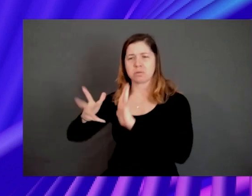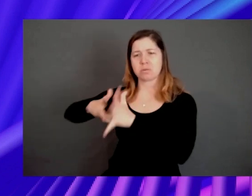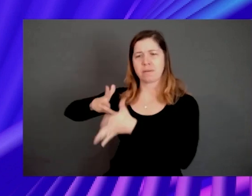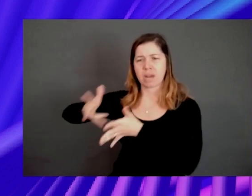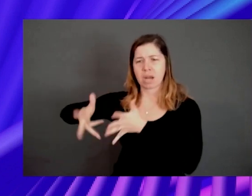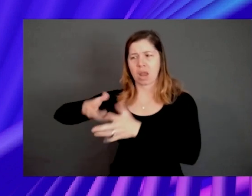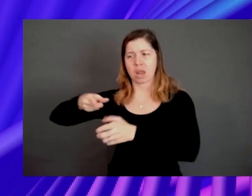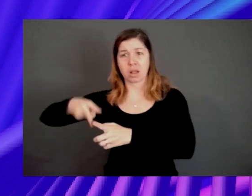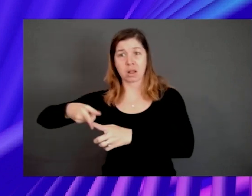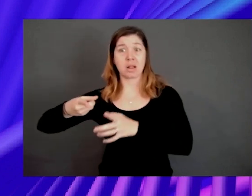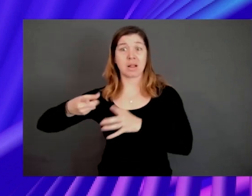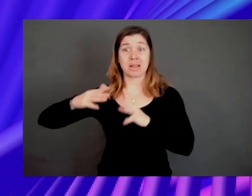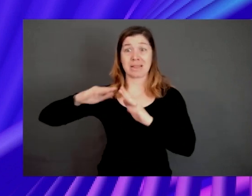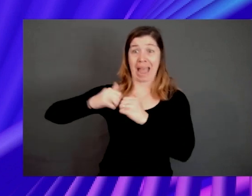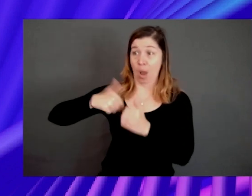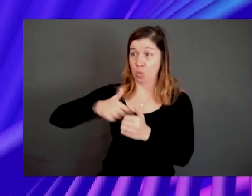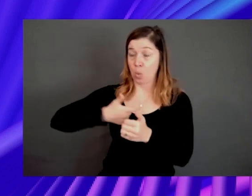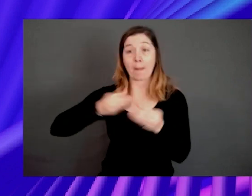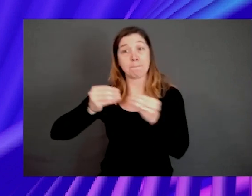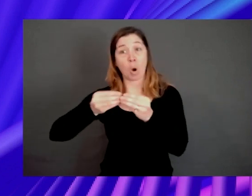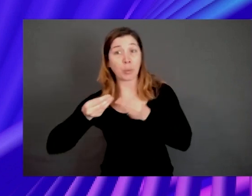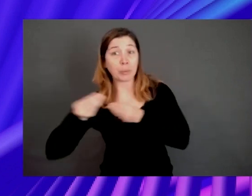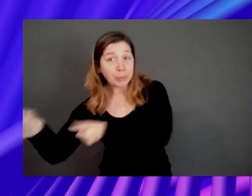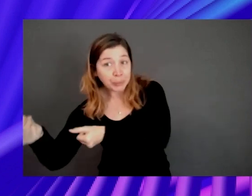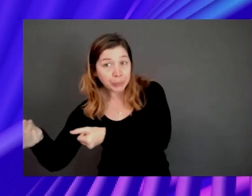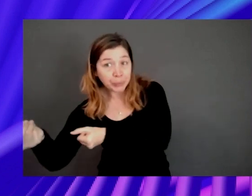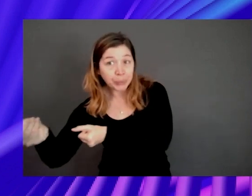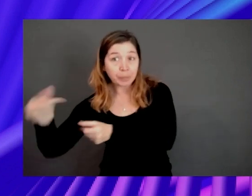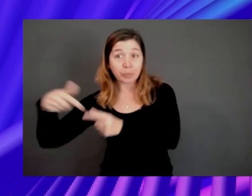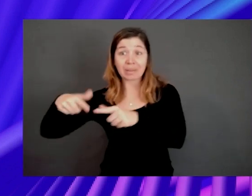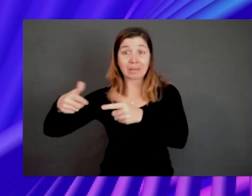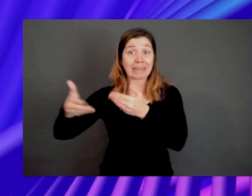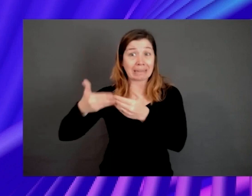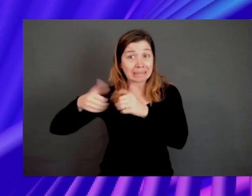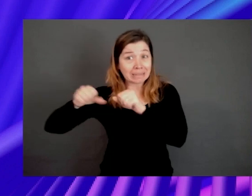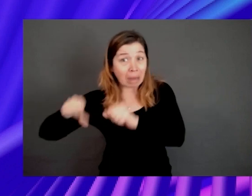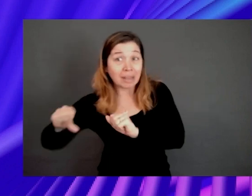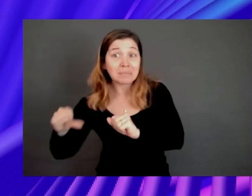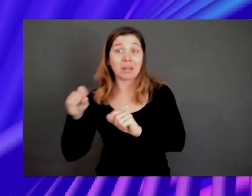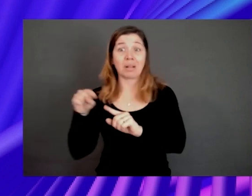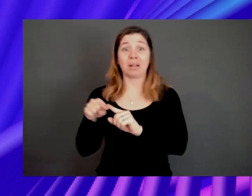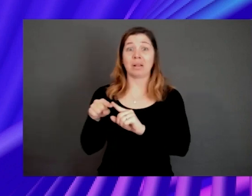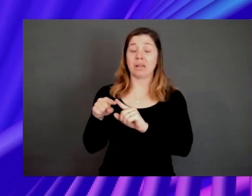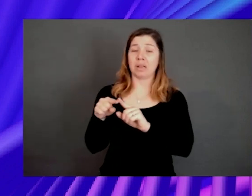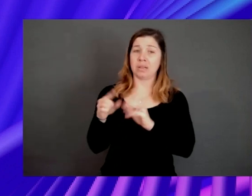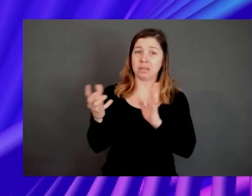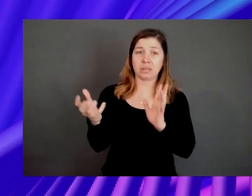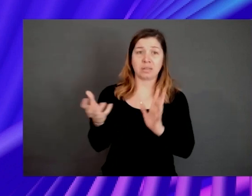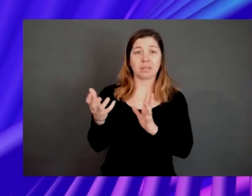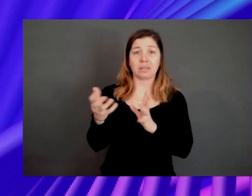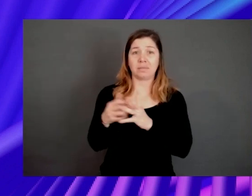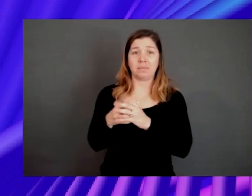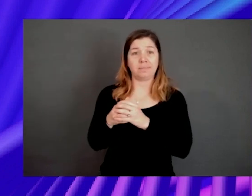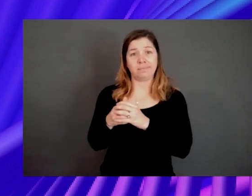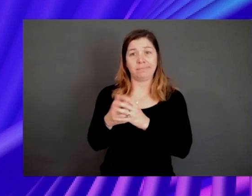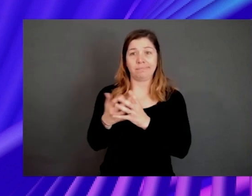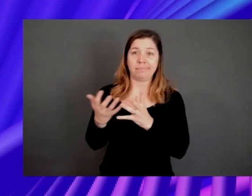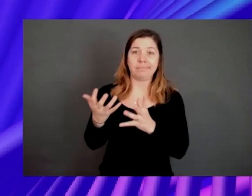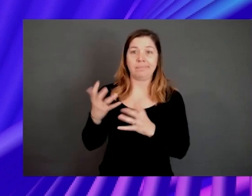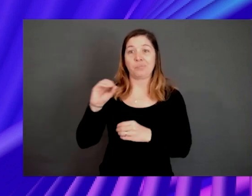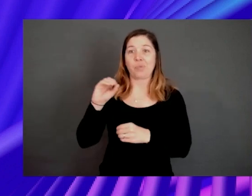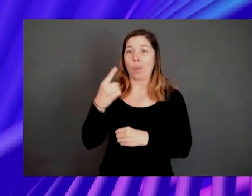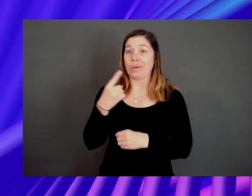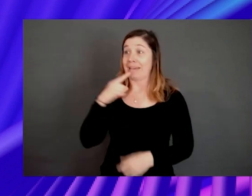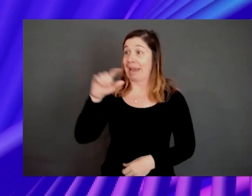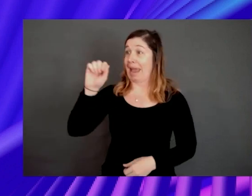as possible? And not know, I mean, no one's going to say that AWS is the best at naming things,